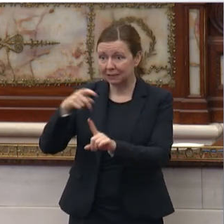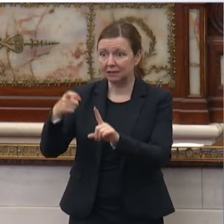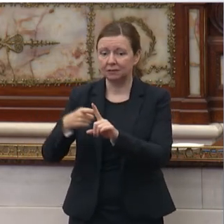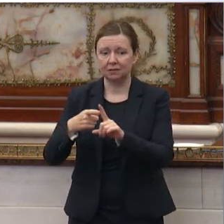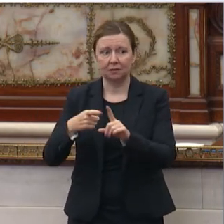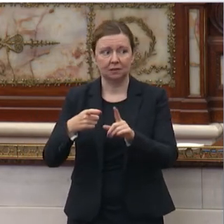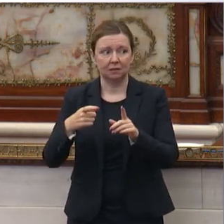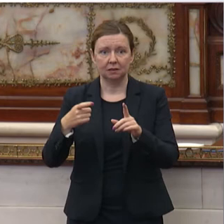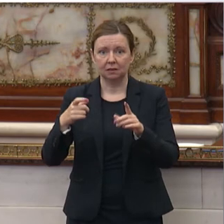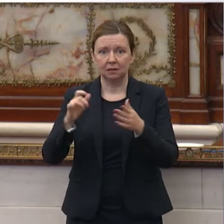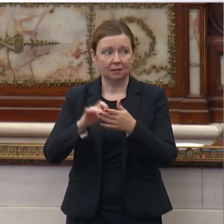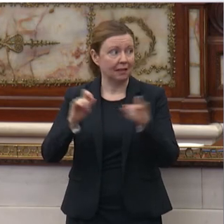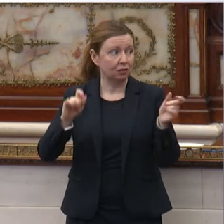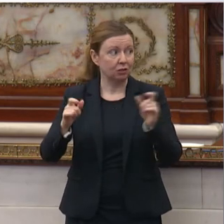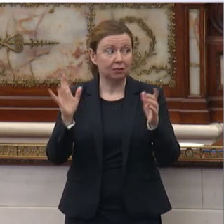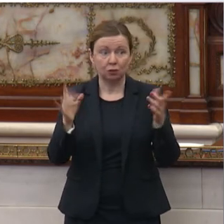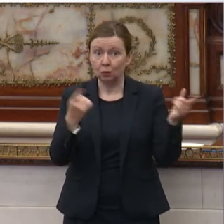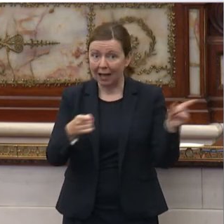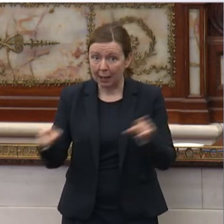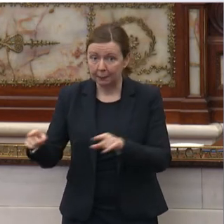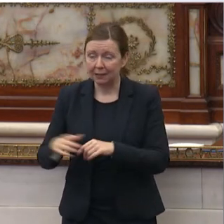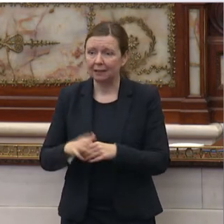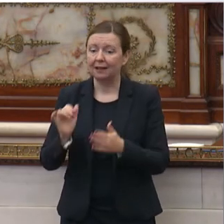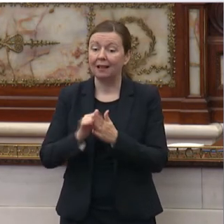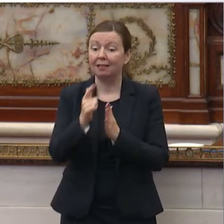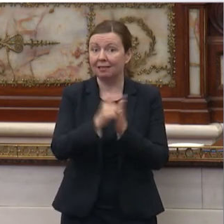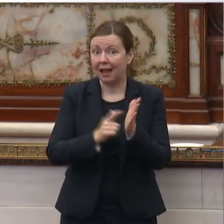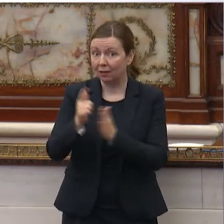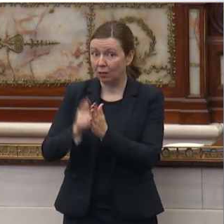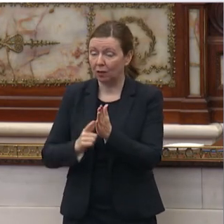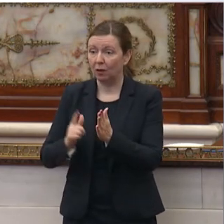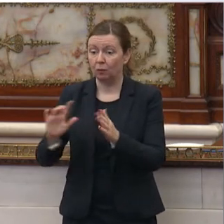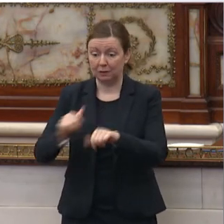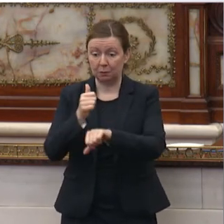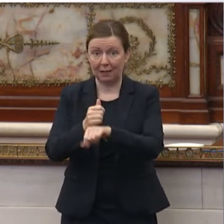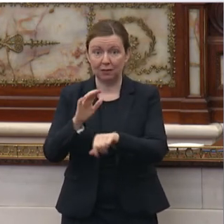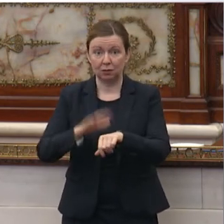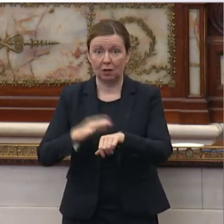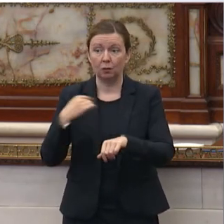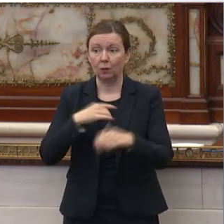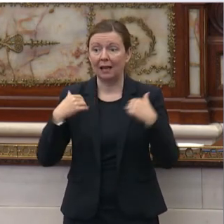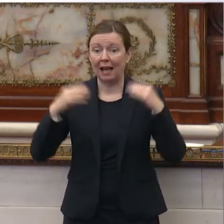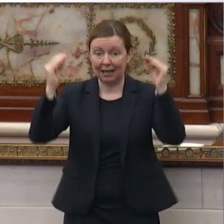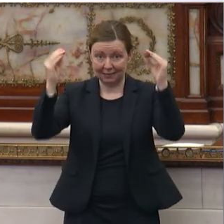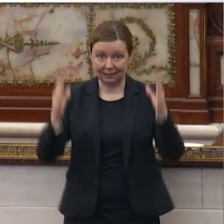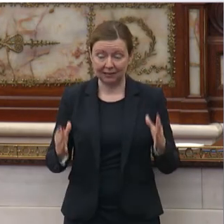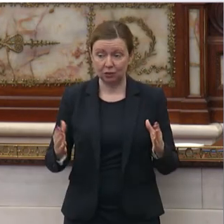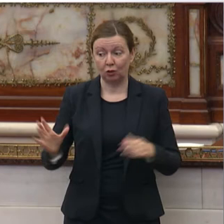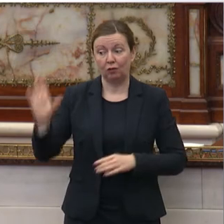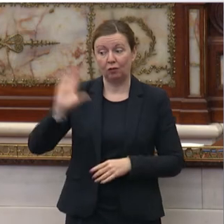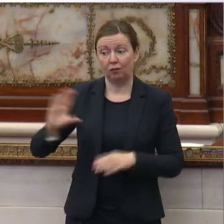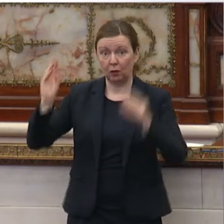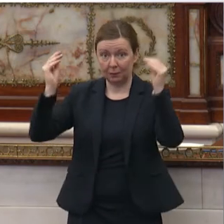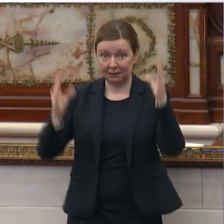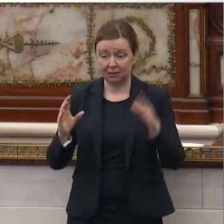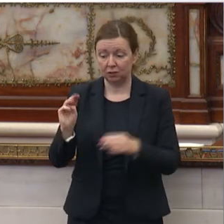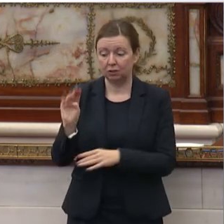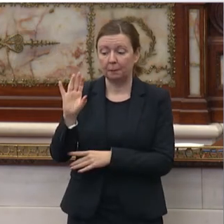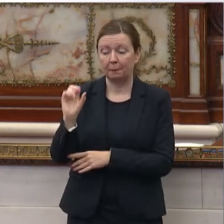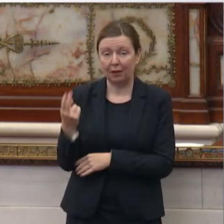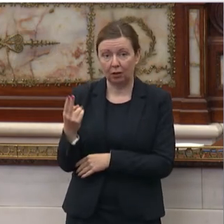changes would occur. And that legislation was based on the fact we had a teacher who was a former teacher at Meredith